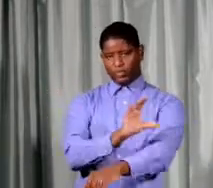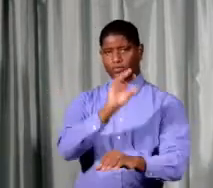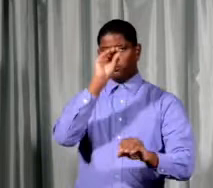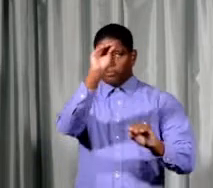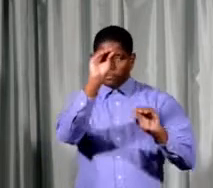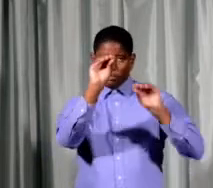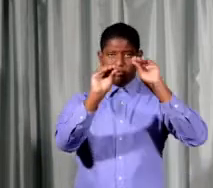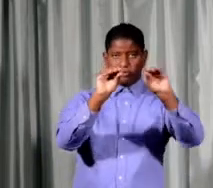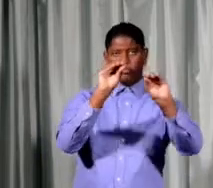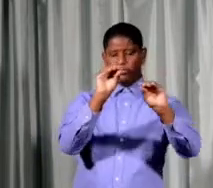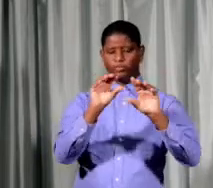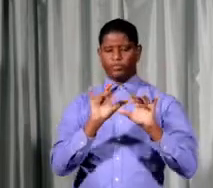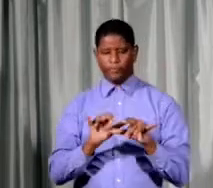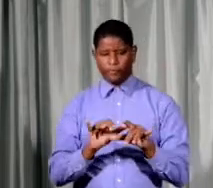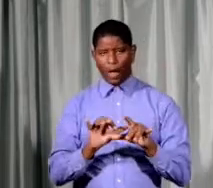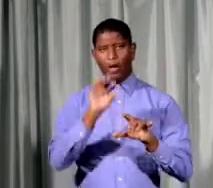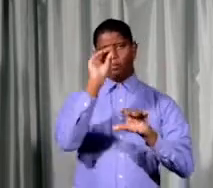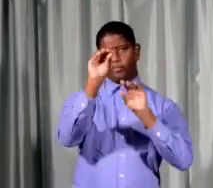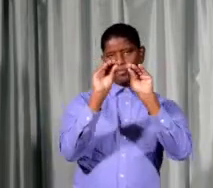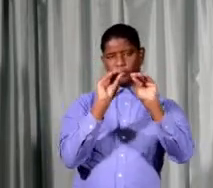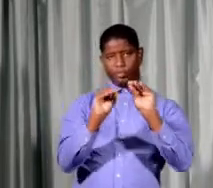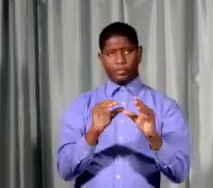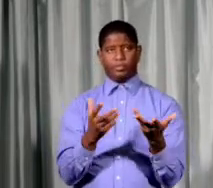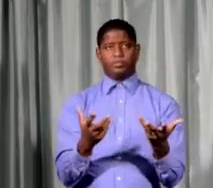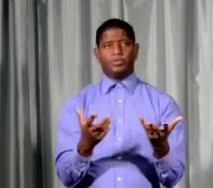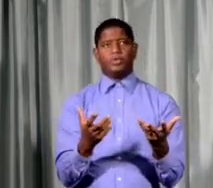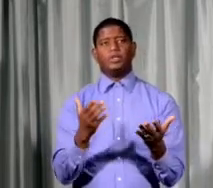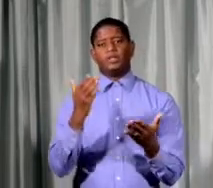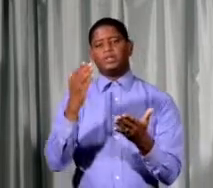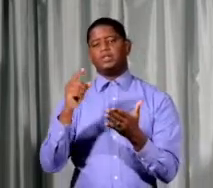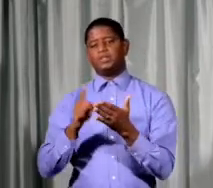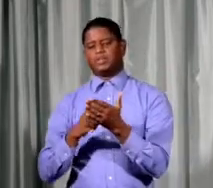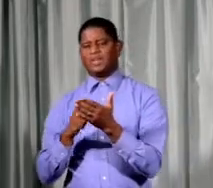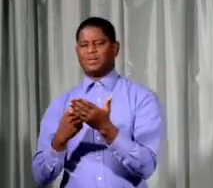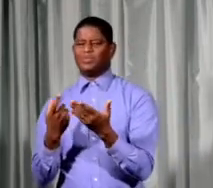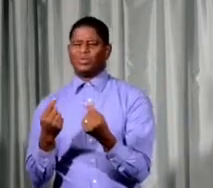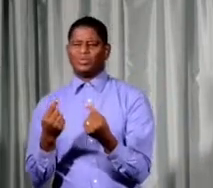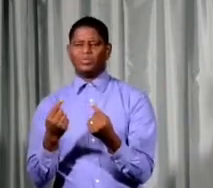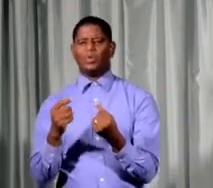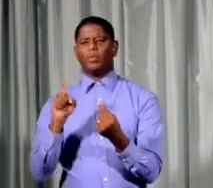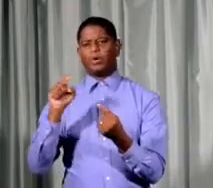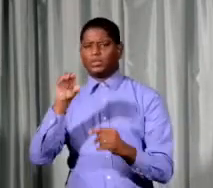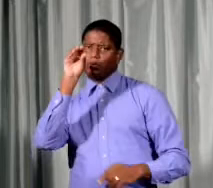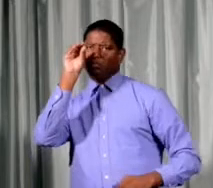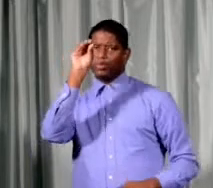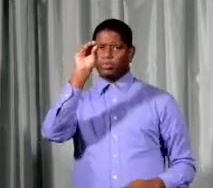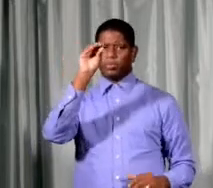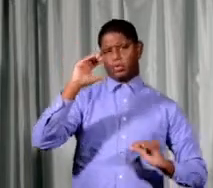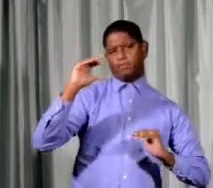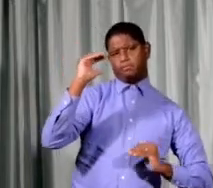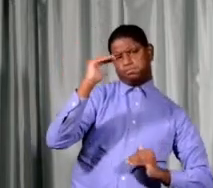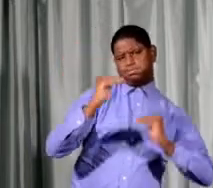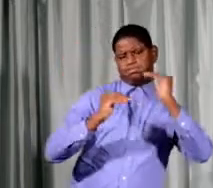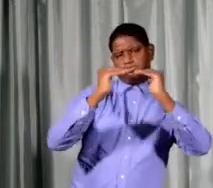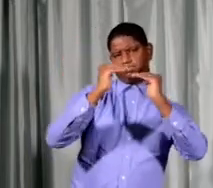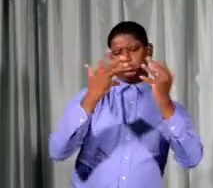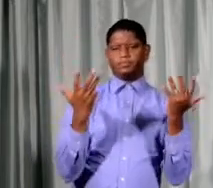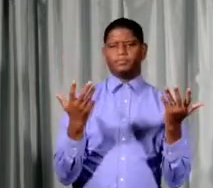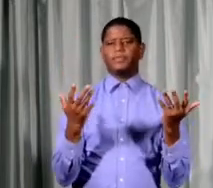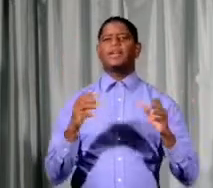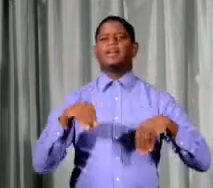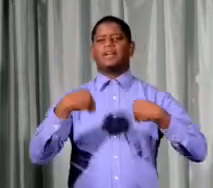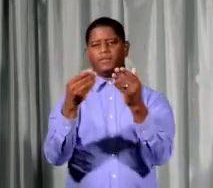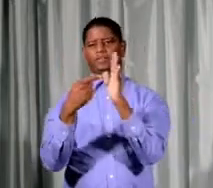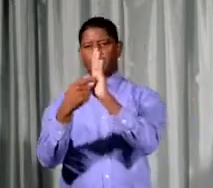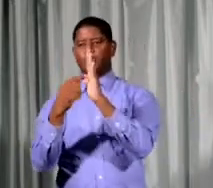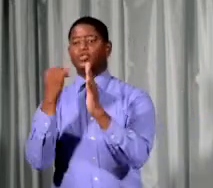journal. It is entered into your computer system, posted into the system. Sometimes you need to make adjusting